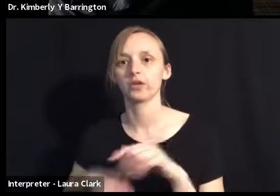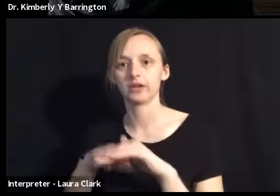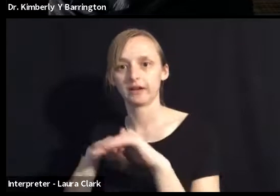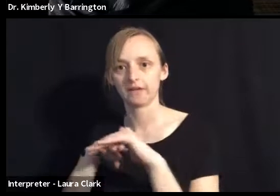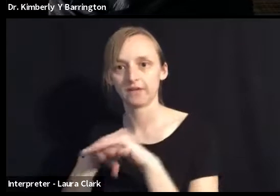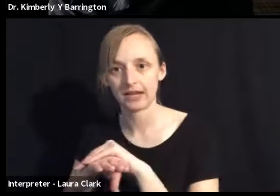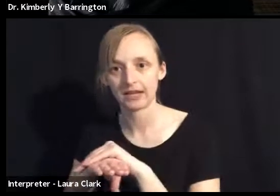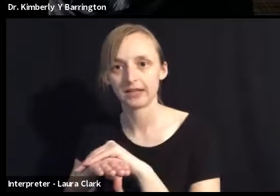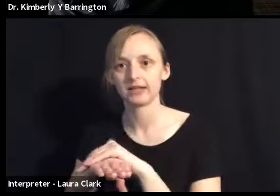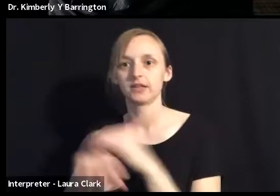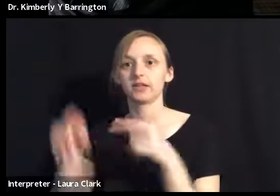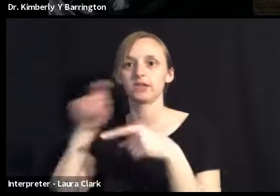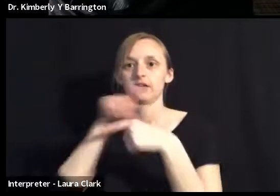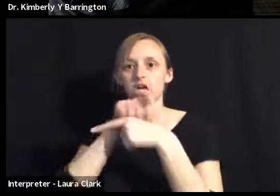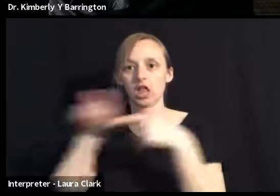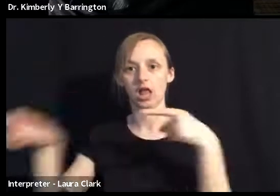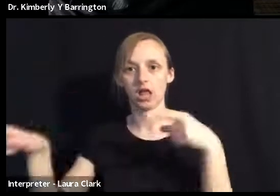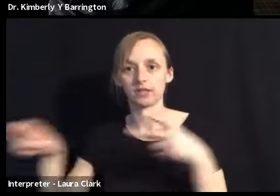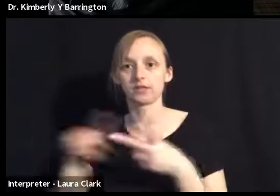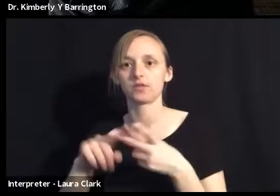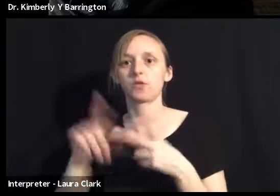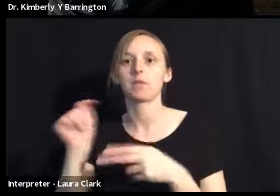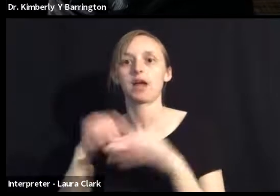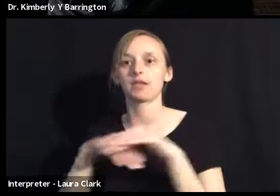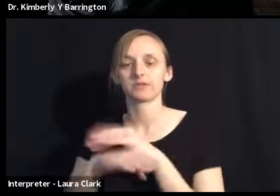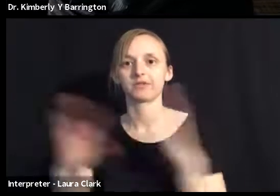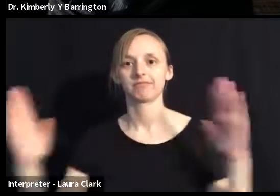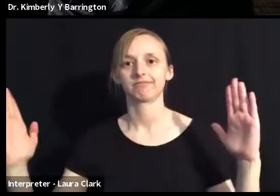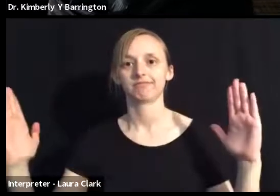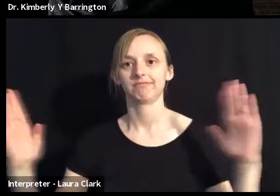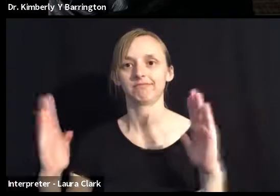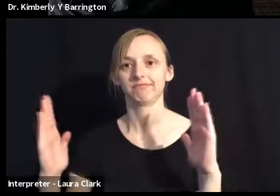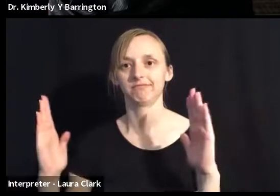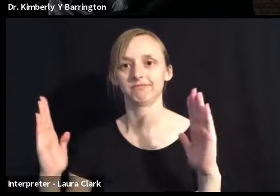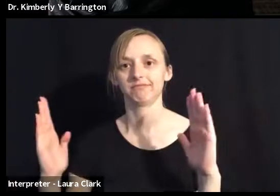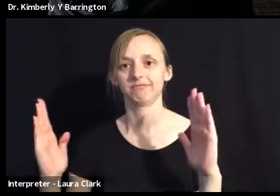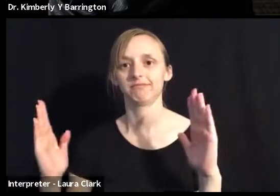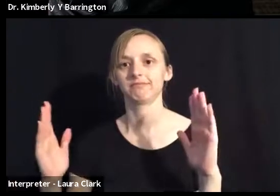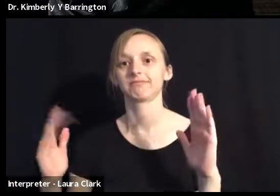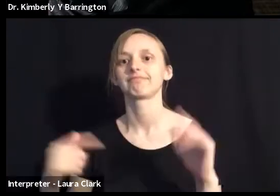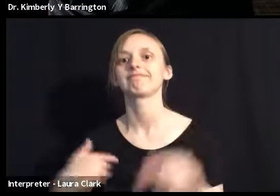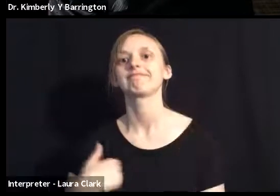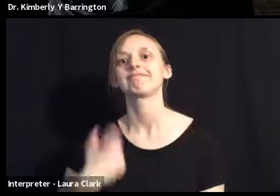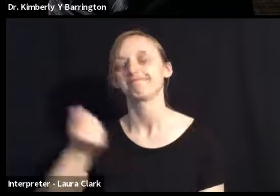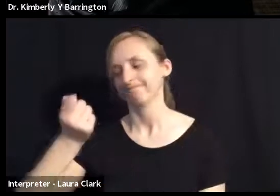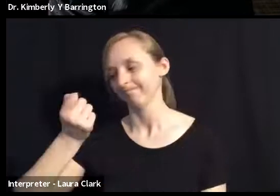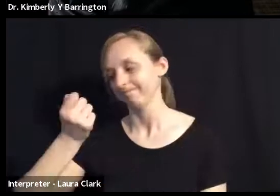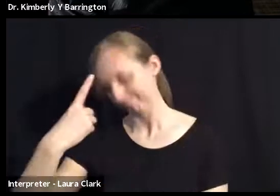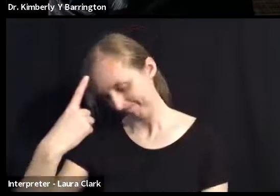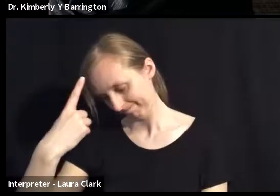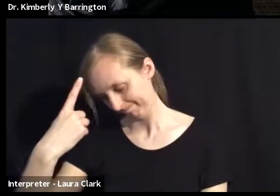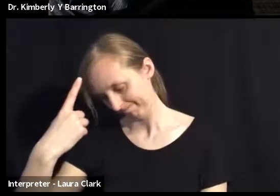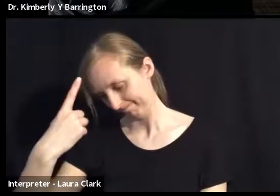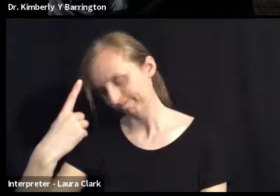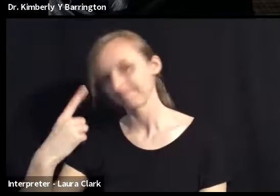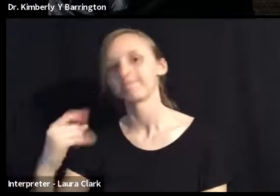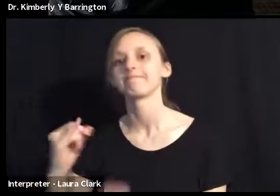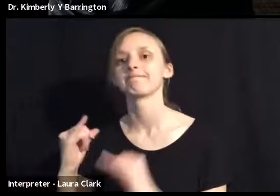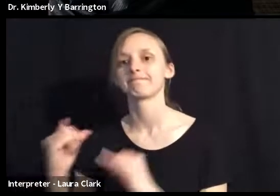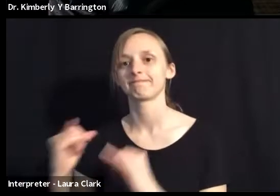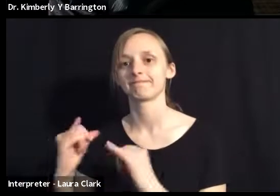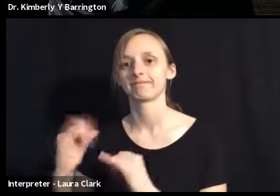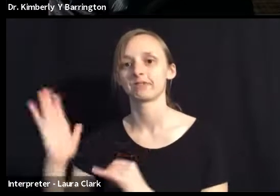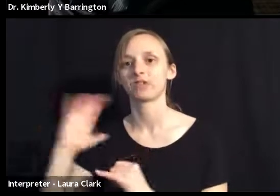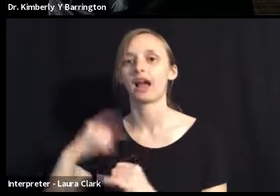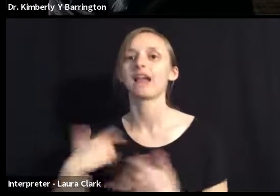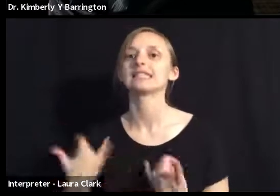or go into your bathroom. That definitely spoke volumes to me, because I still go through